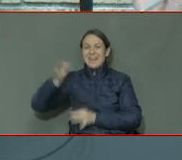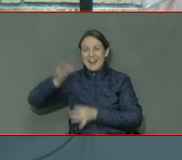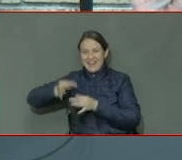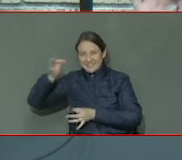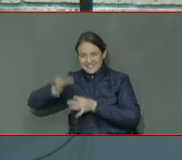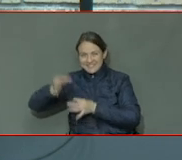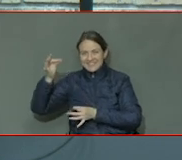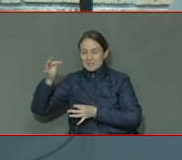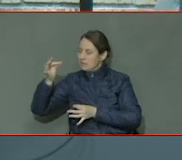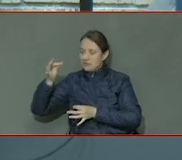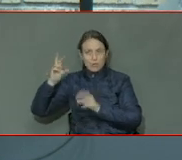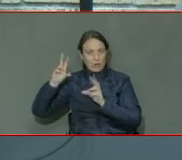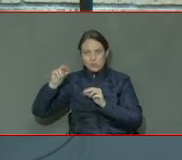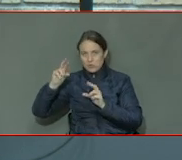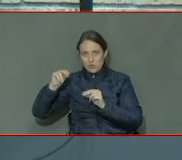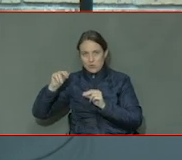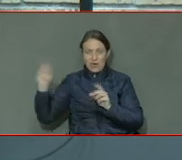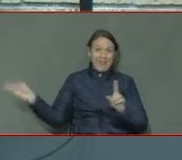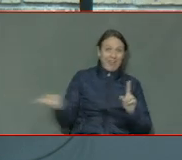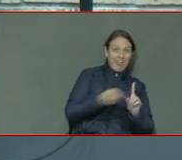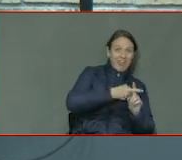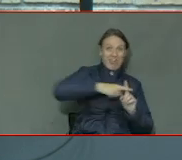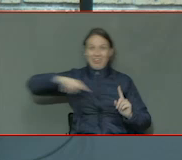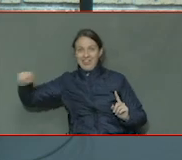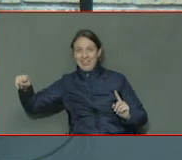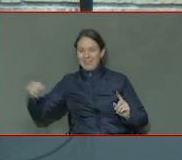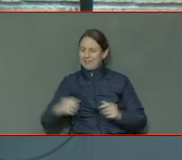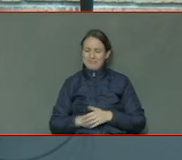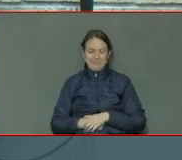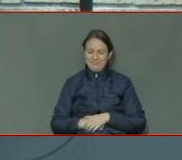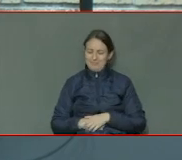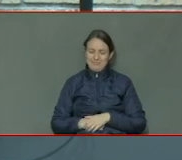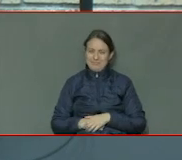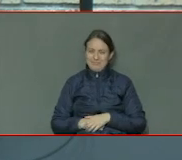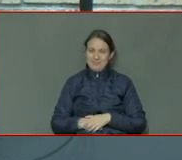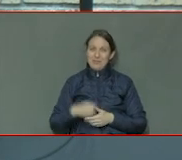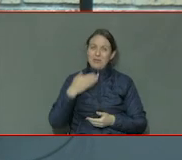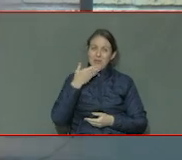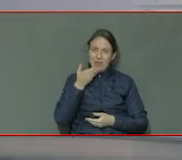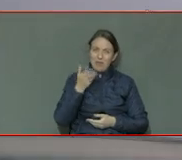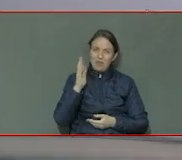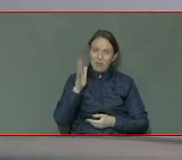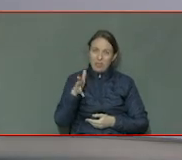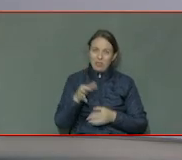happen. Okay. So, if you want to choose, the answer will be